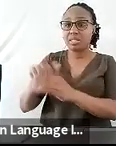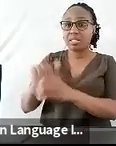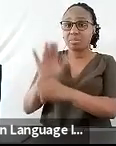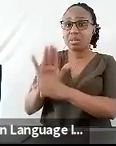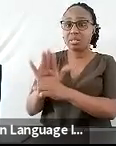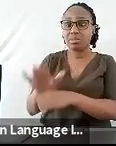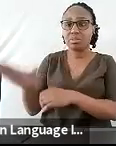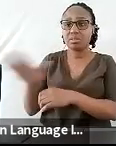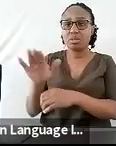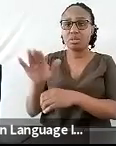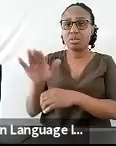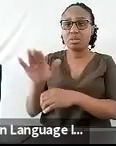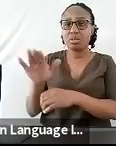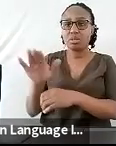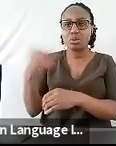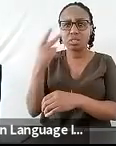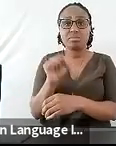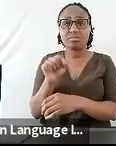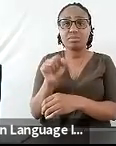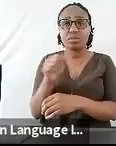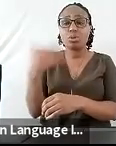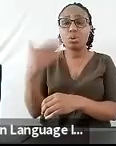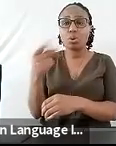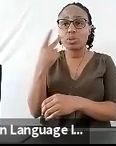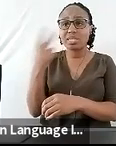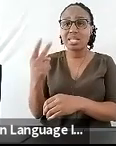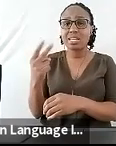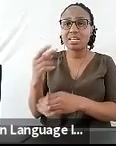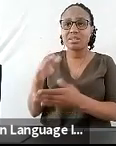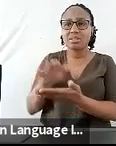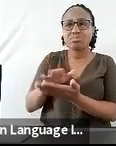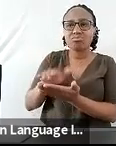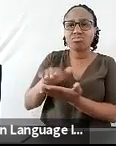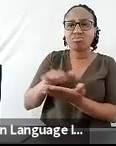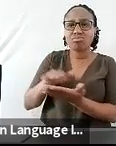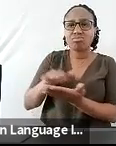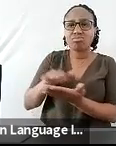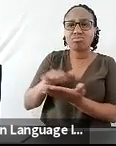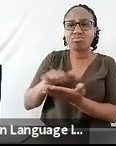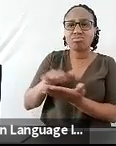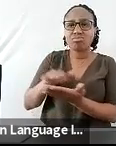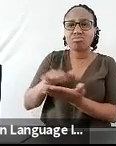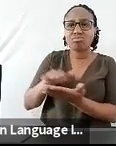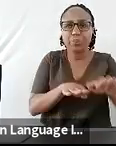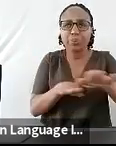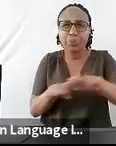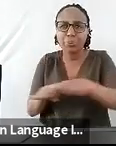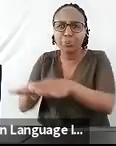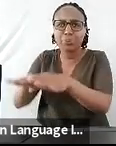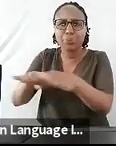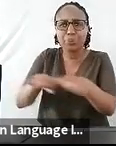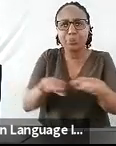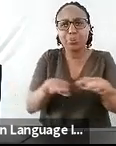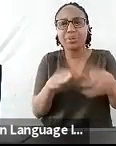But you always see these skateboarders and people taking content for their IGs. So they dress up to the nines and they